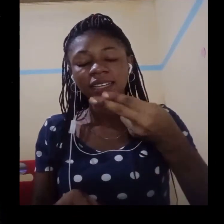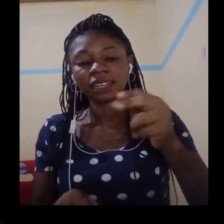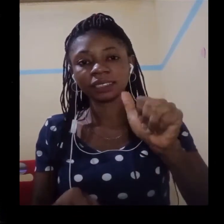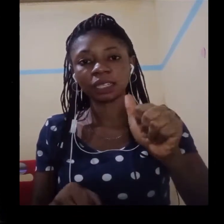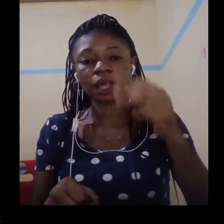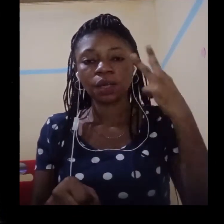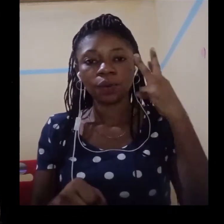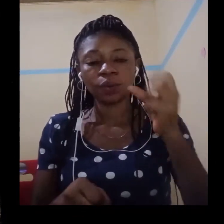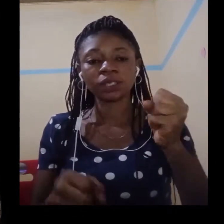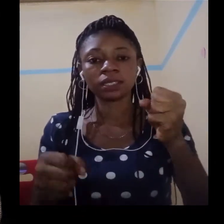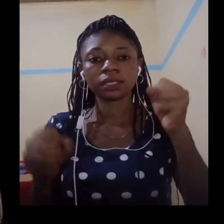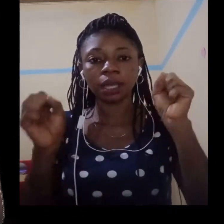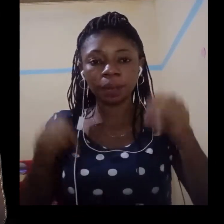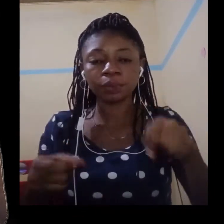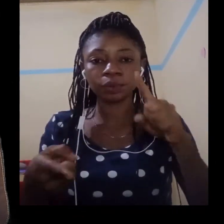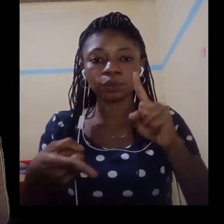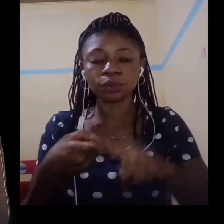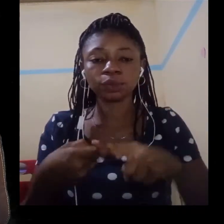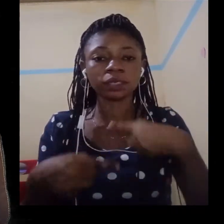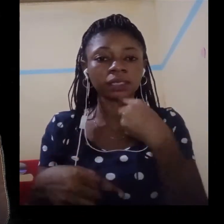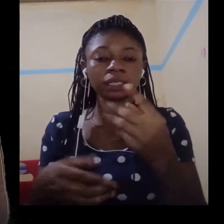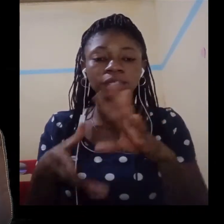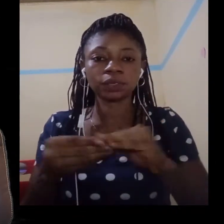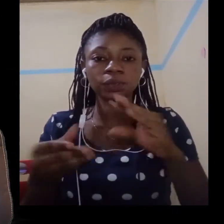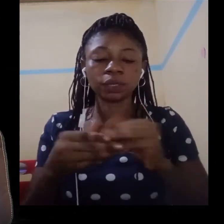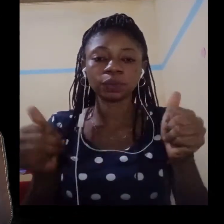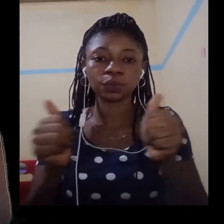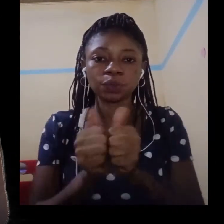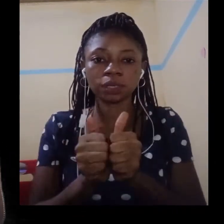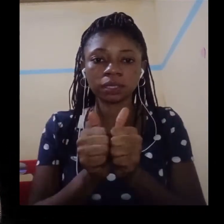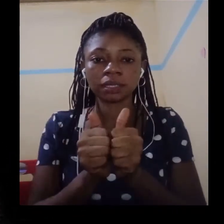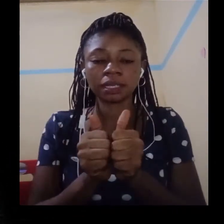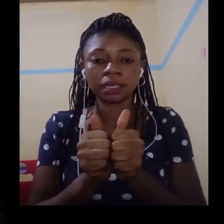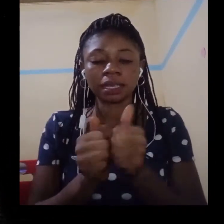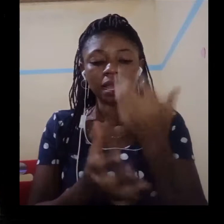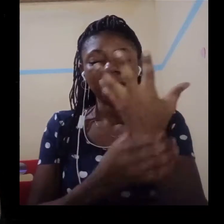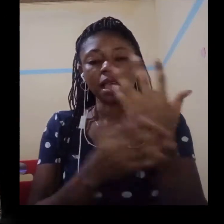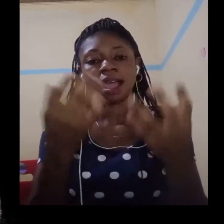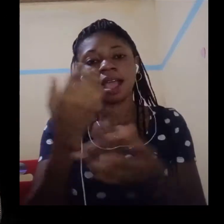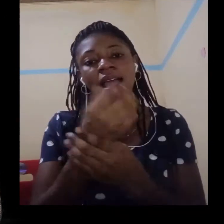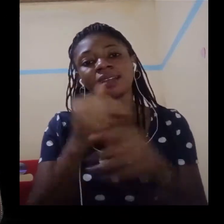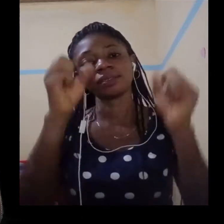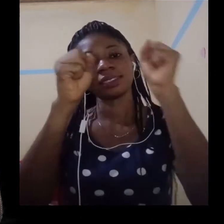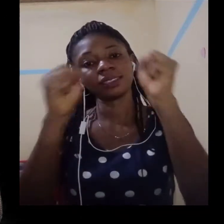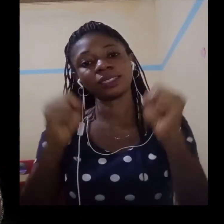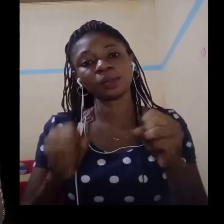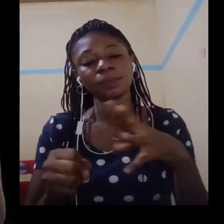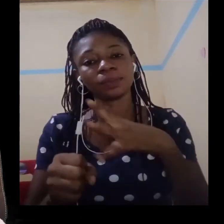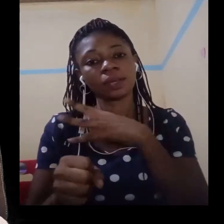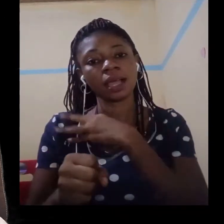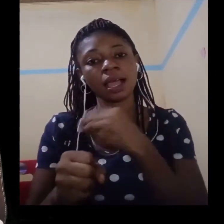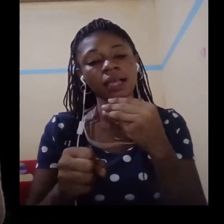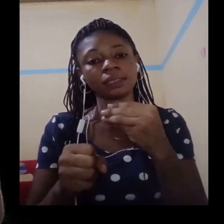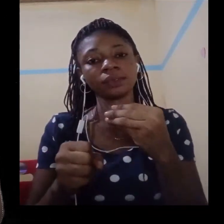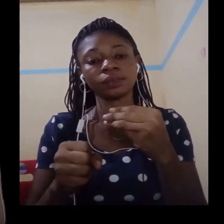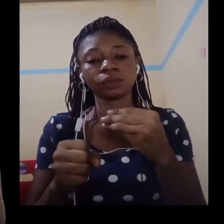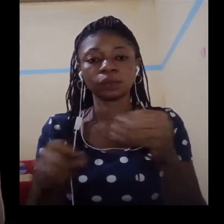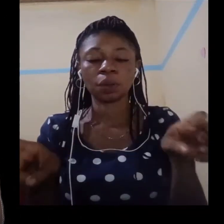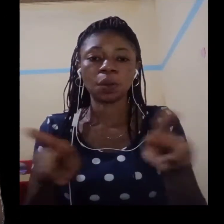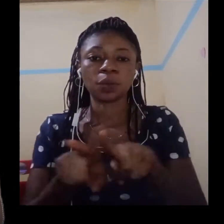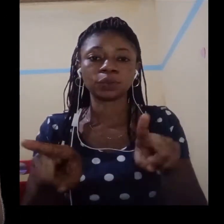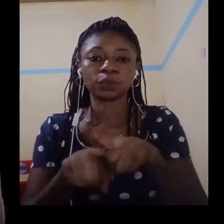the combination of her handshapes, the movements, and additionally the